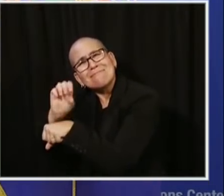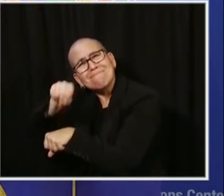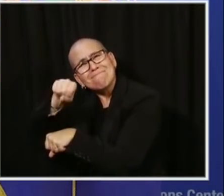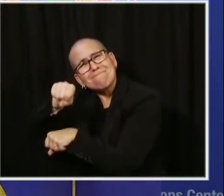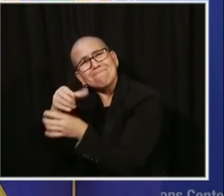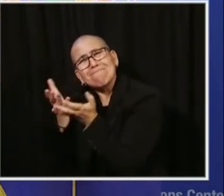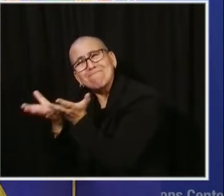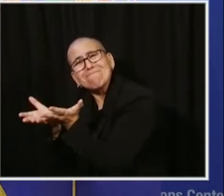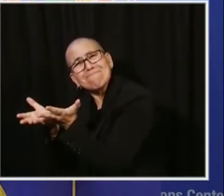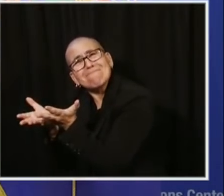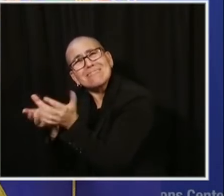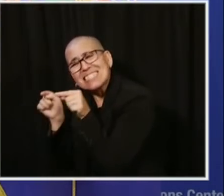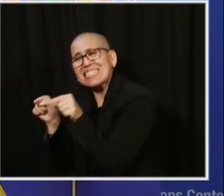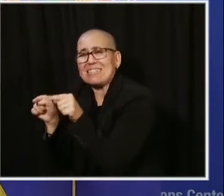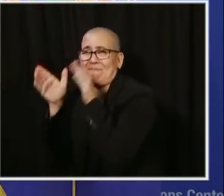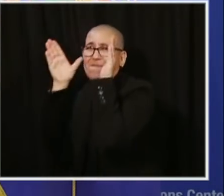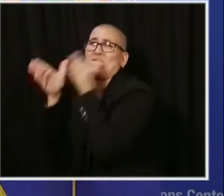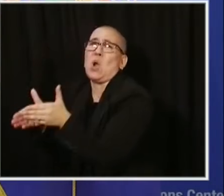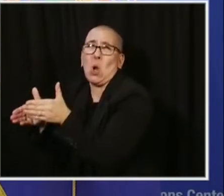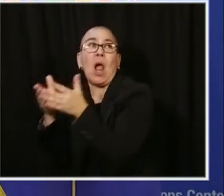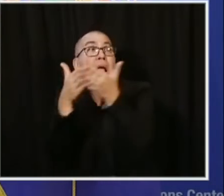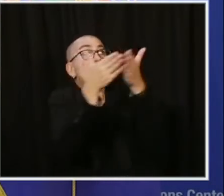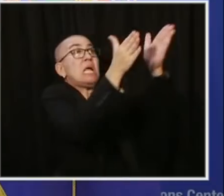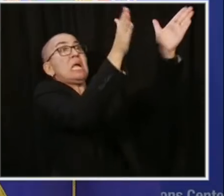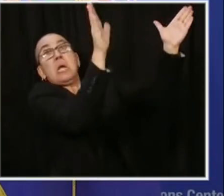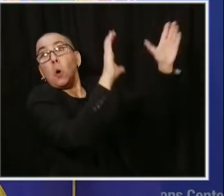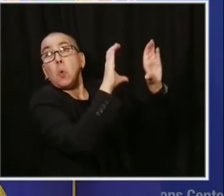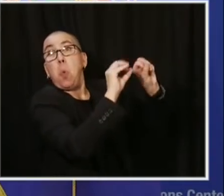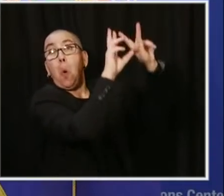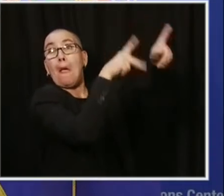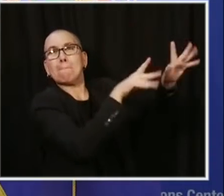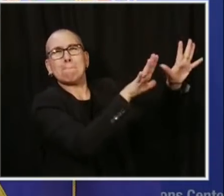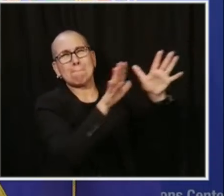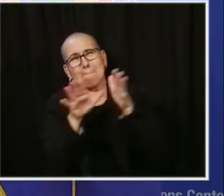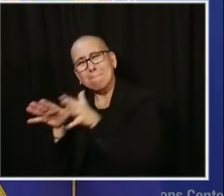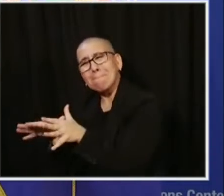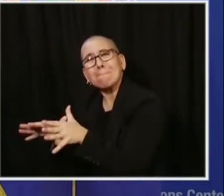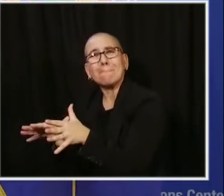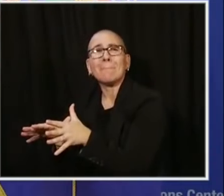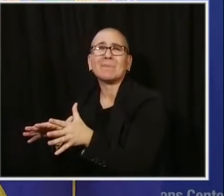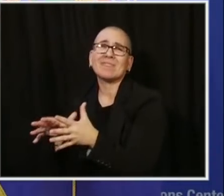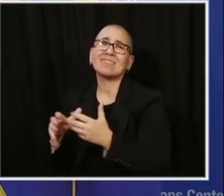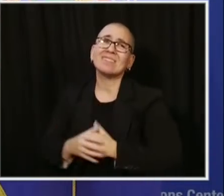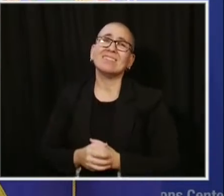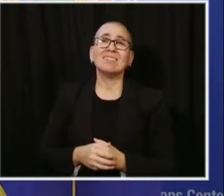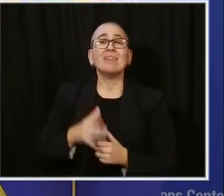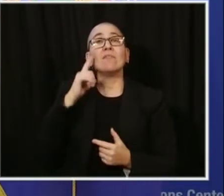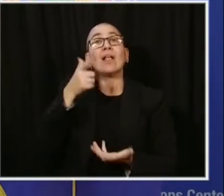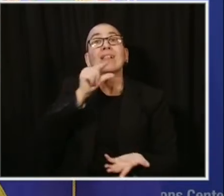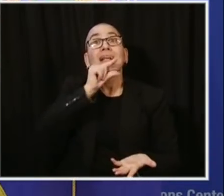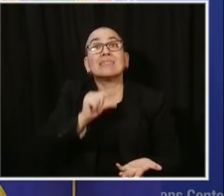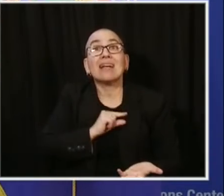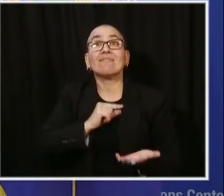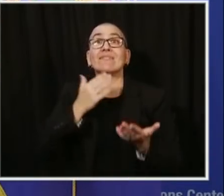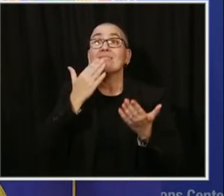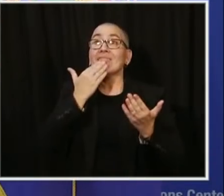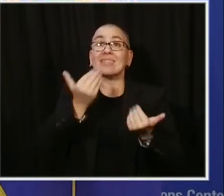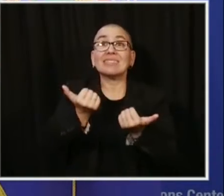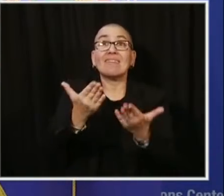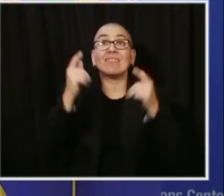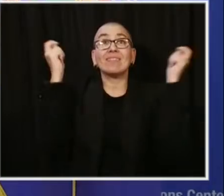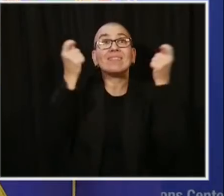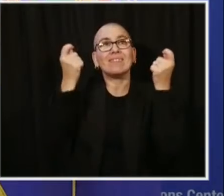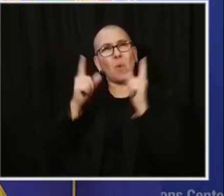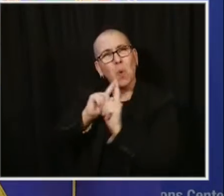really critical. Get takeout like the governor and the First Lady have done with Thanksgiving. My wife Mary and I are doing that at least once or twice a week too when we can,